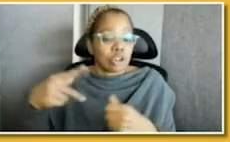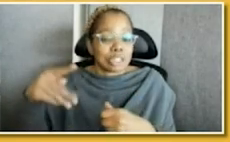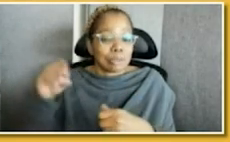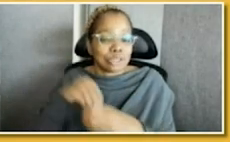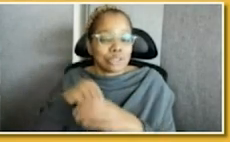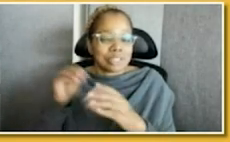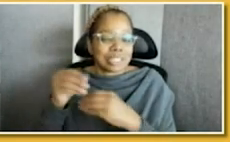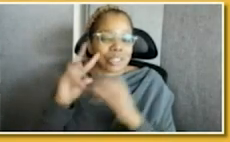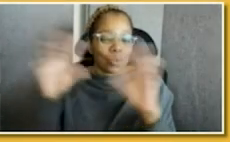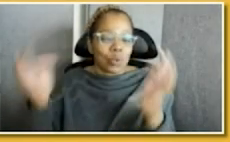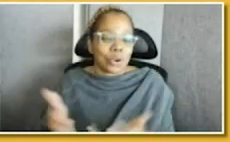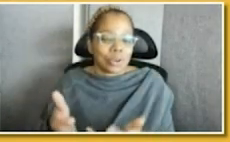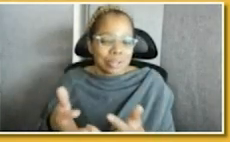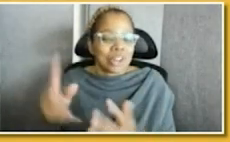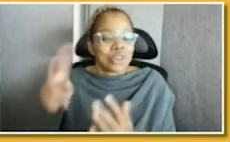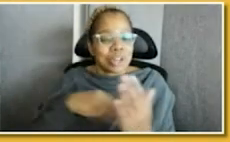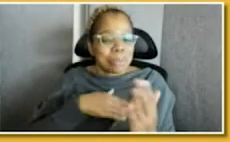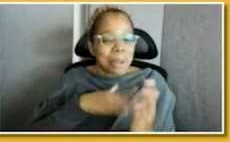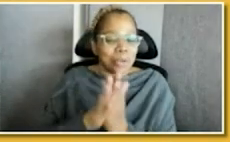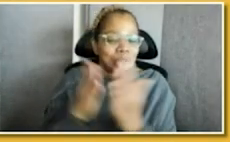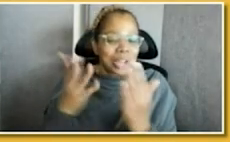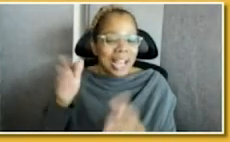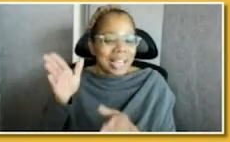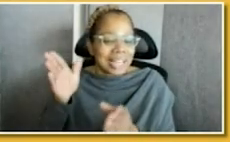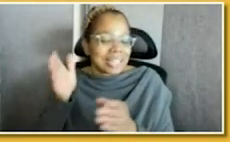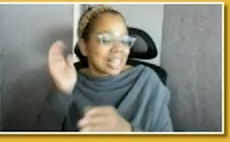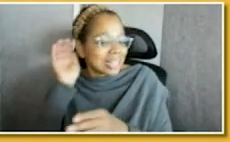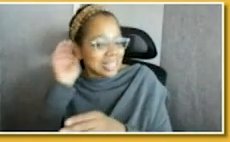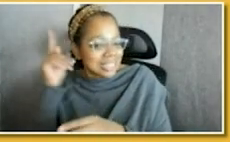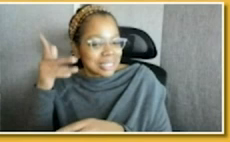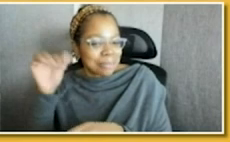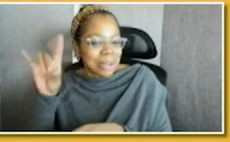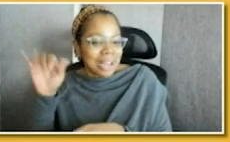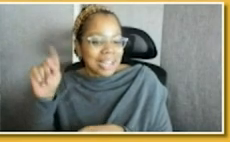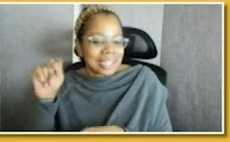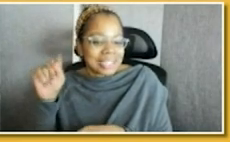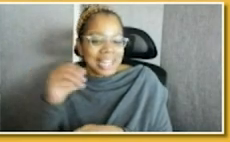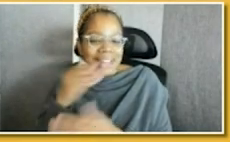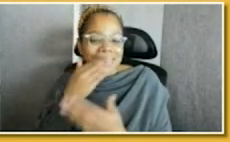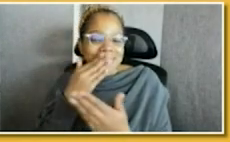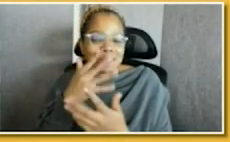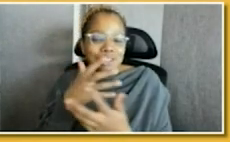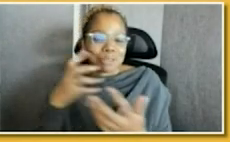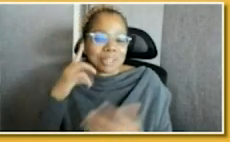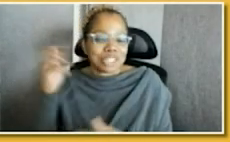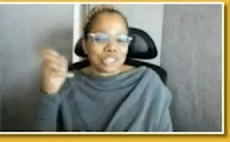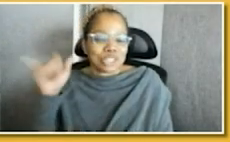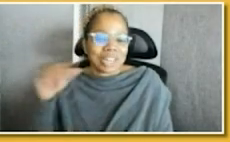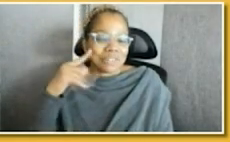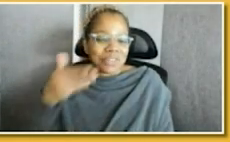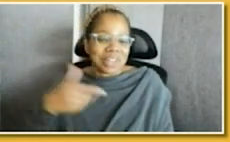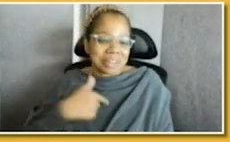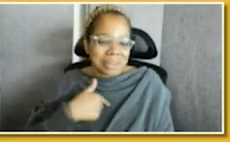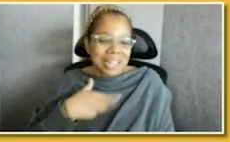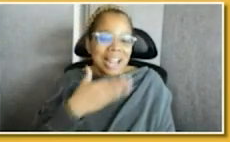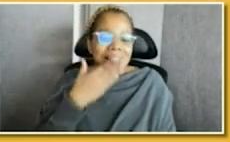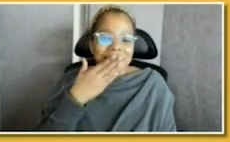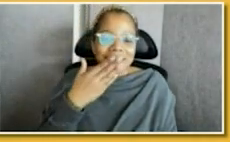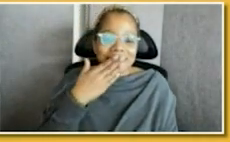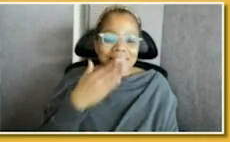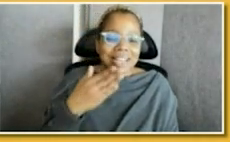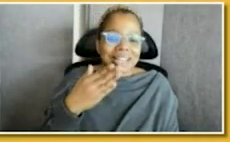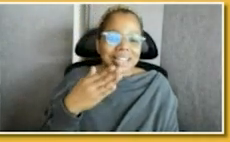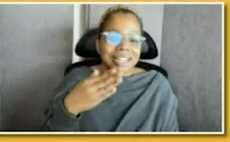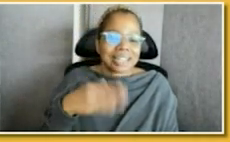my book and listen to the podcasts. And thank you so much, Jay, for having me. Thank you, Courage